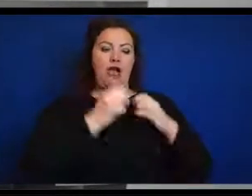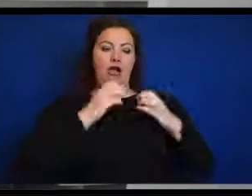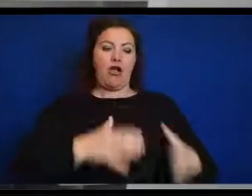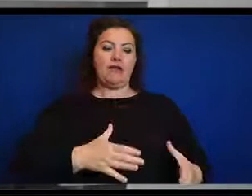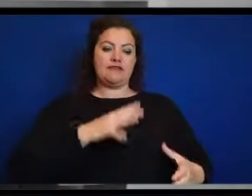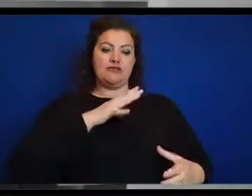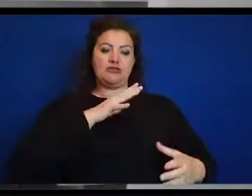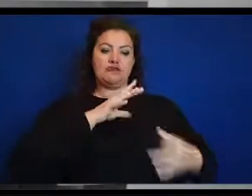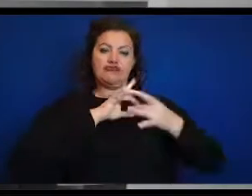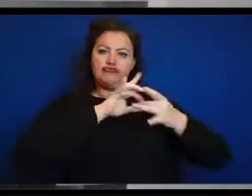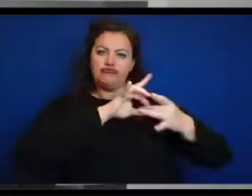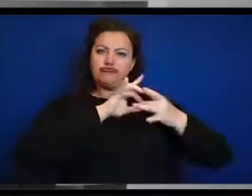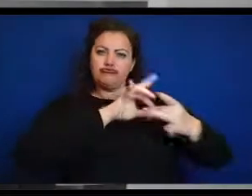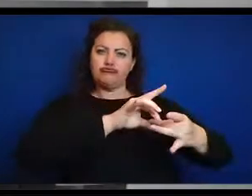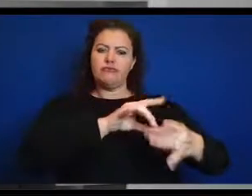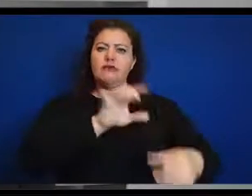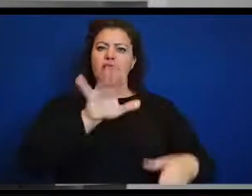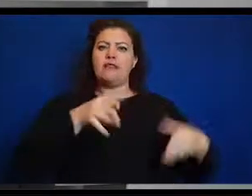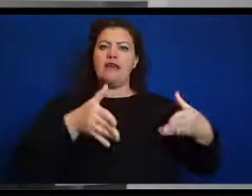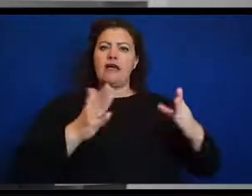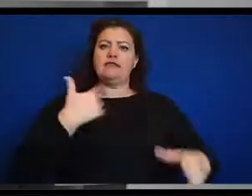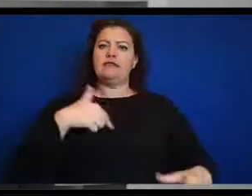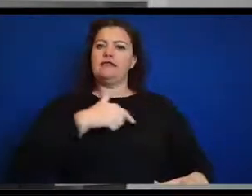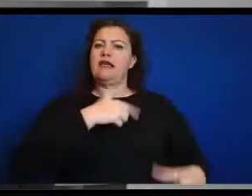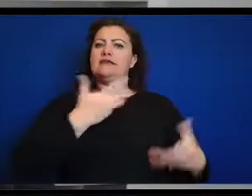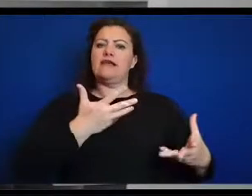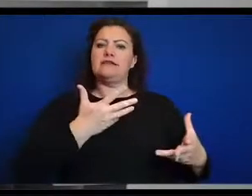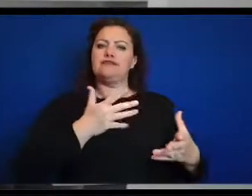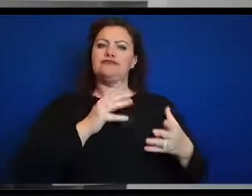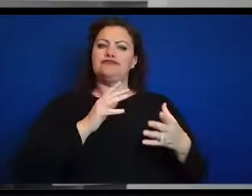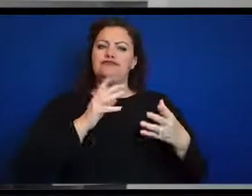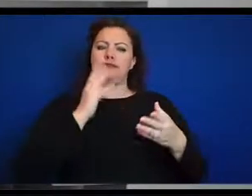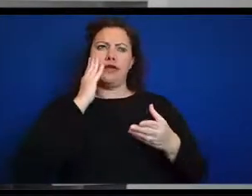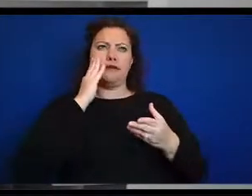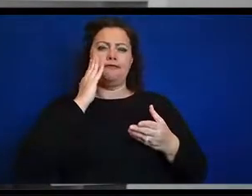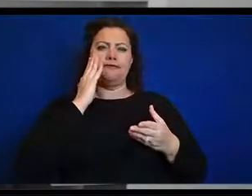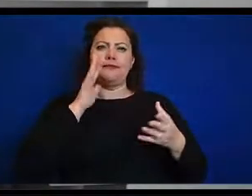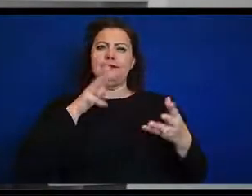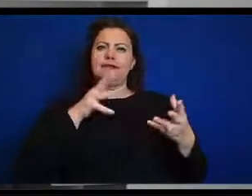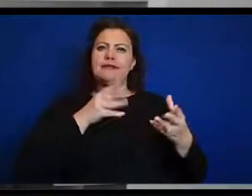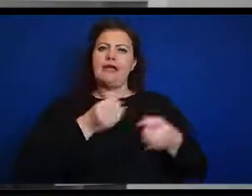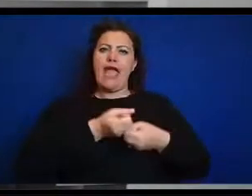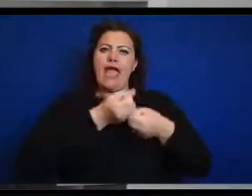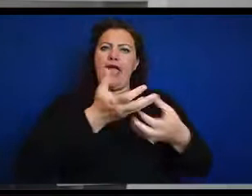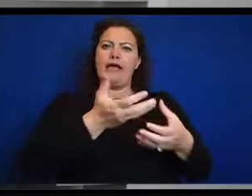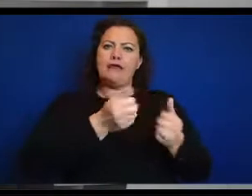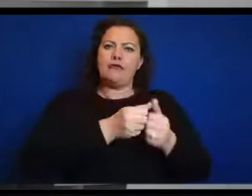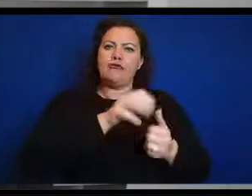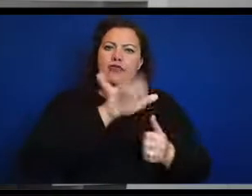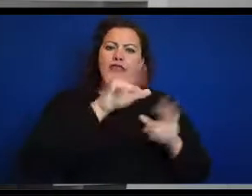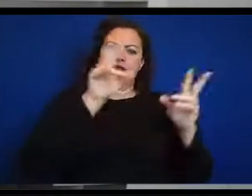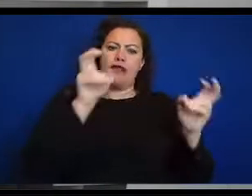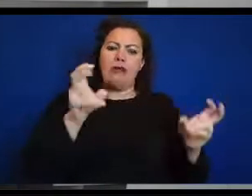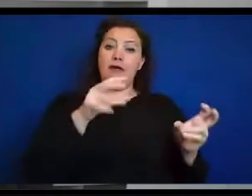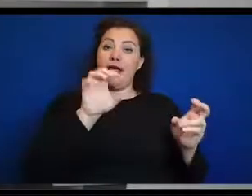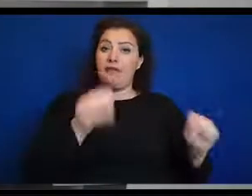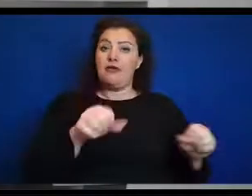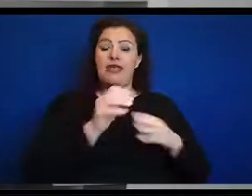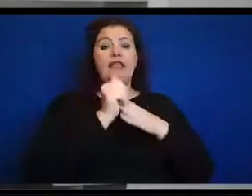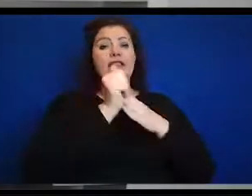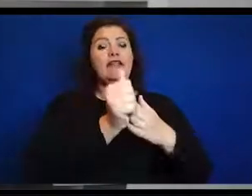engage lets us contribute to these topics, and in some cases we can lead. And as a major retailer